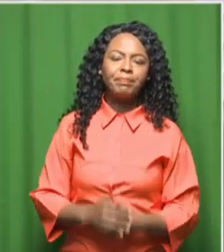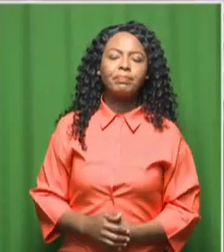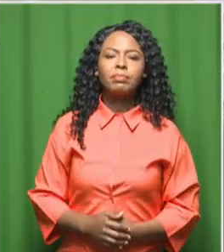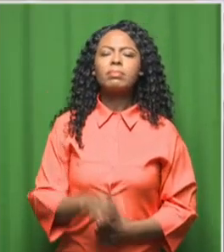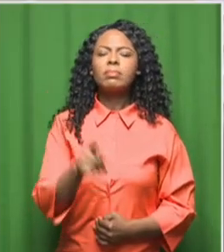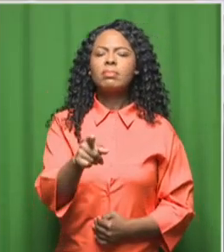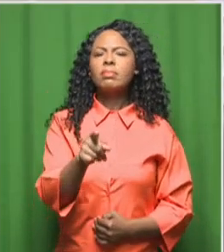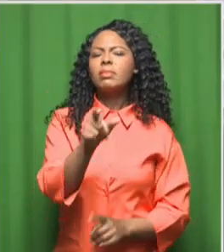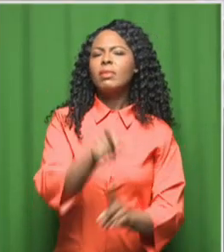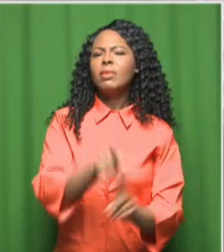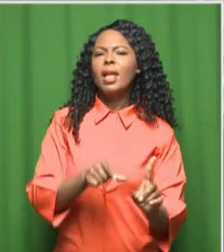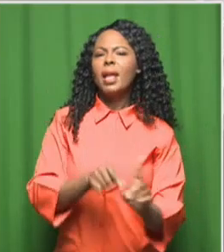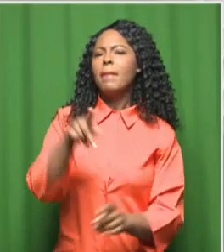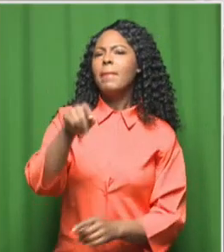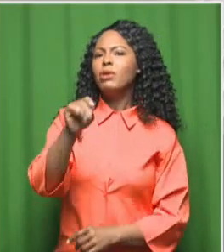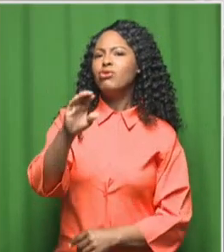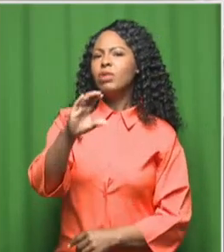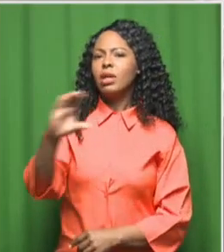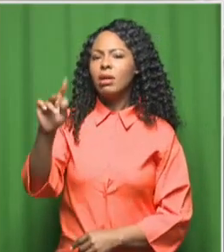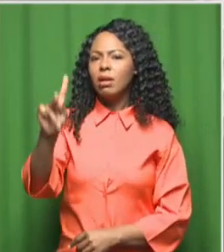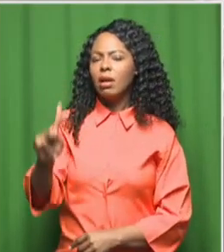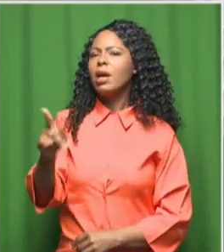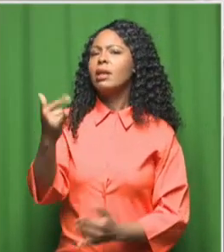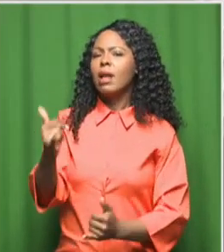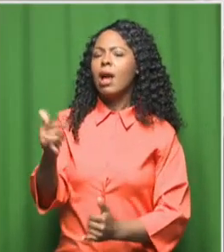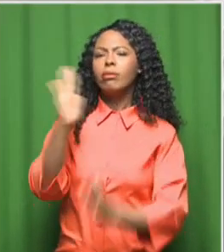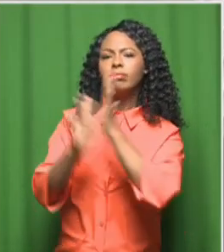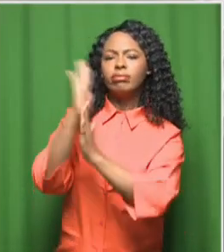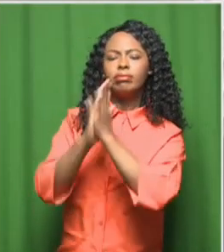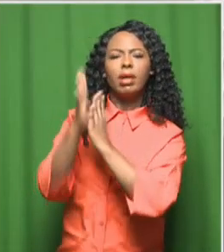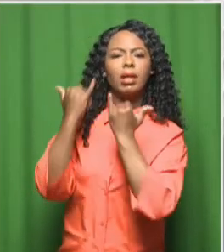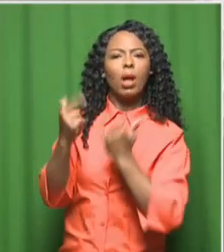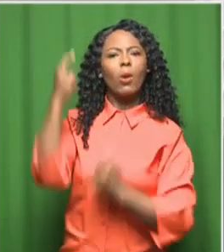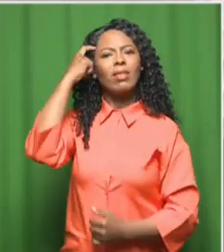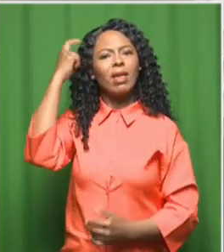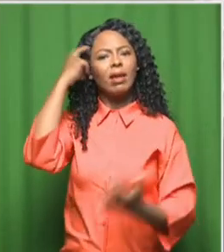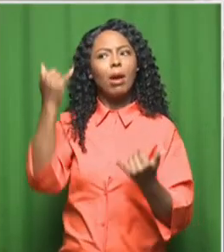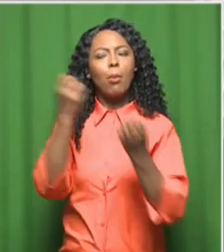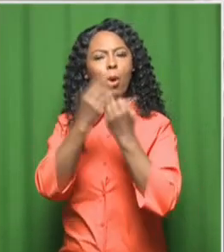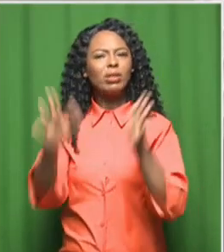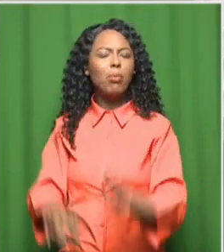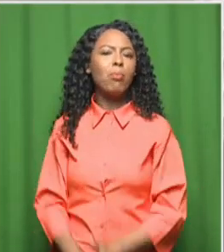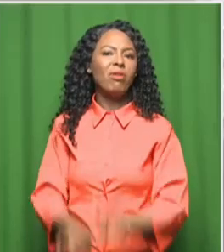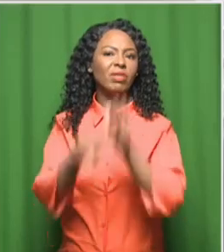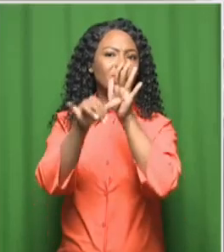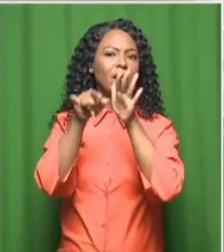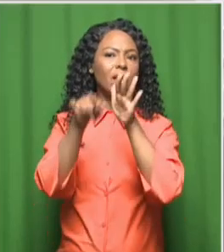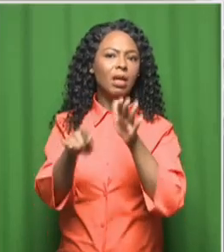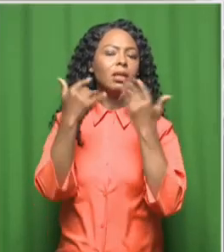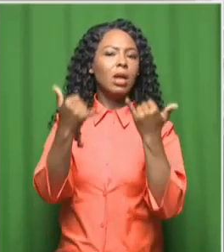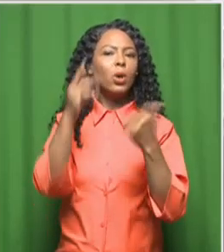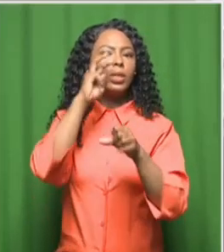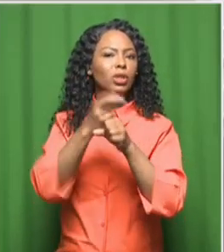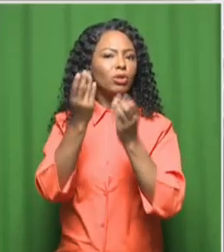Patrick, let's just look into a few of them that you think are perhaps most pivotal that needs to be